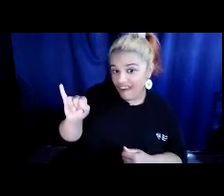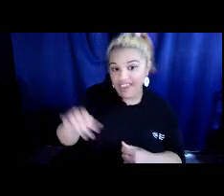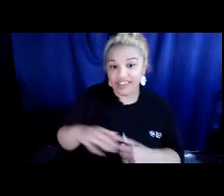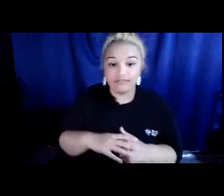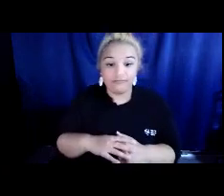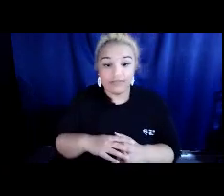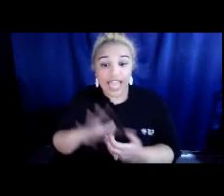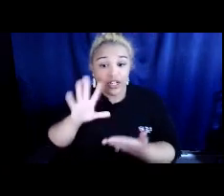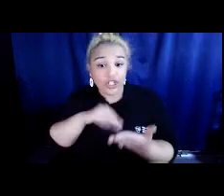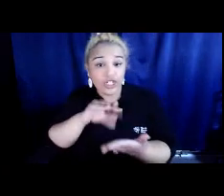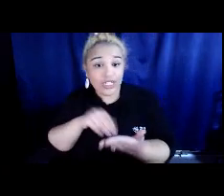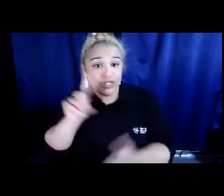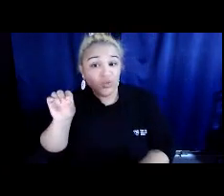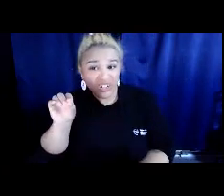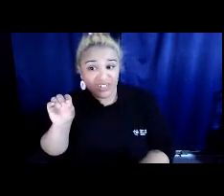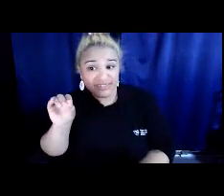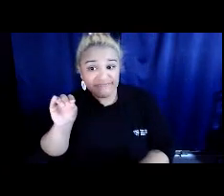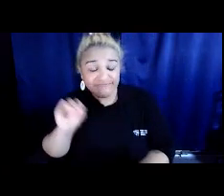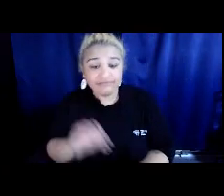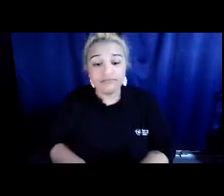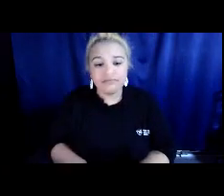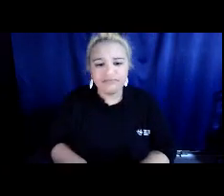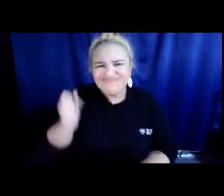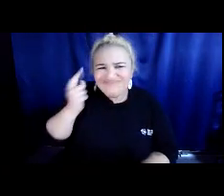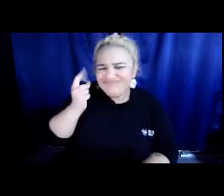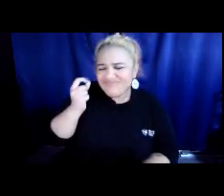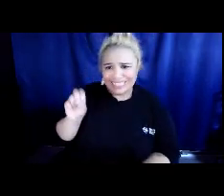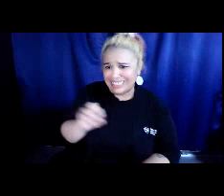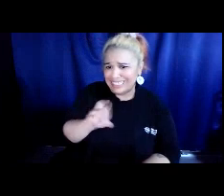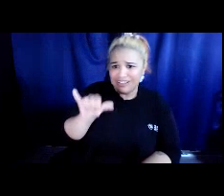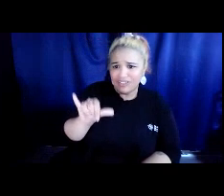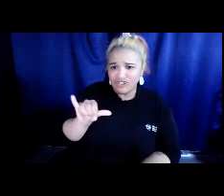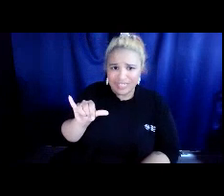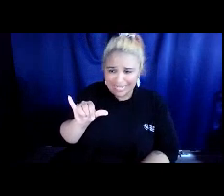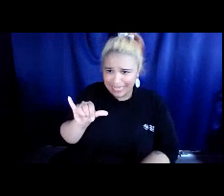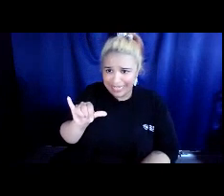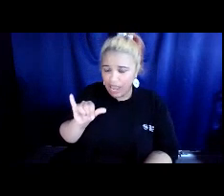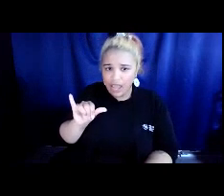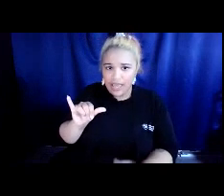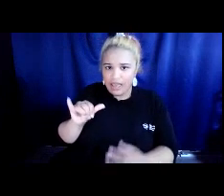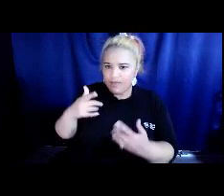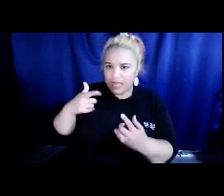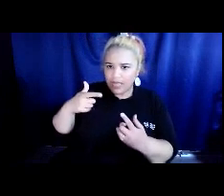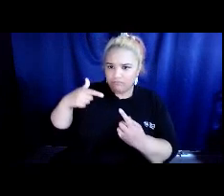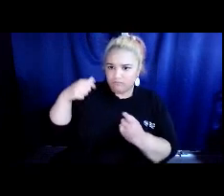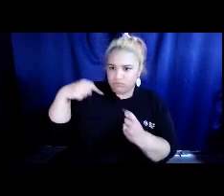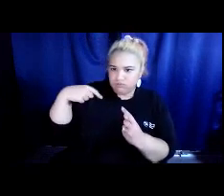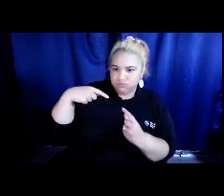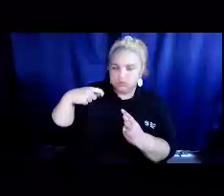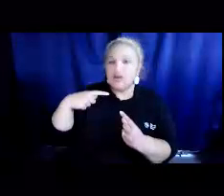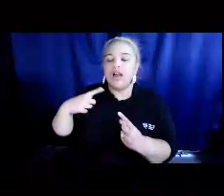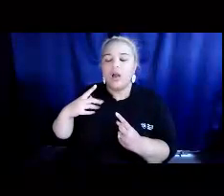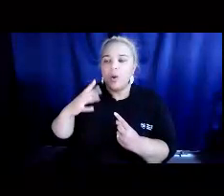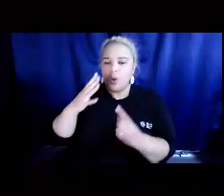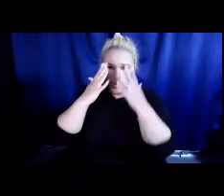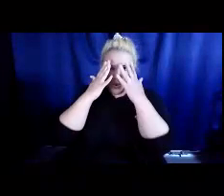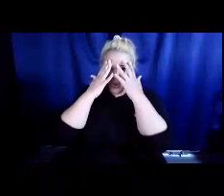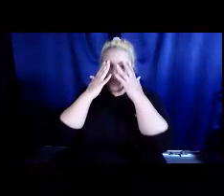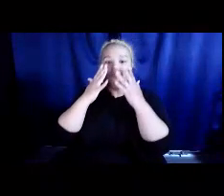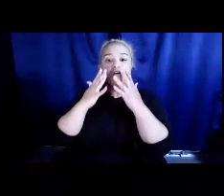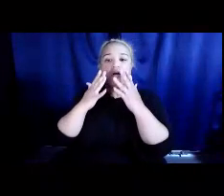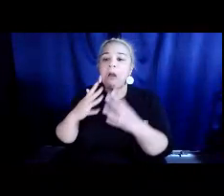disabilities. We all process sensory input in our own way and have personal preferences for different types of sensory